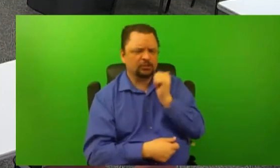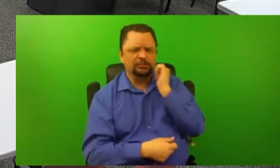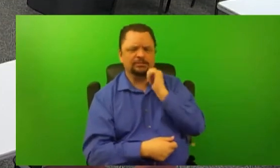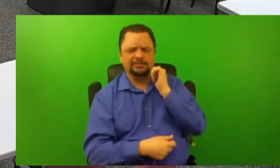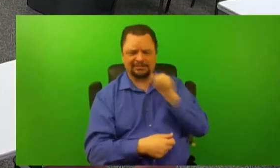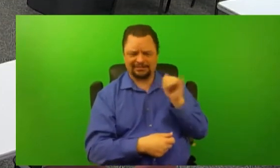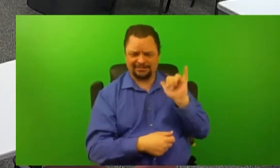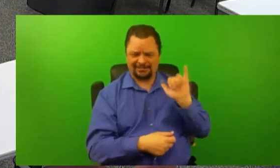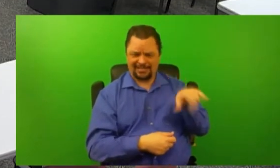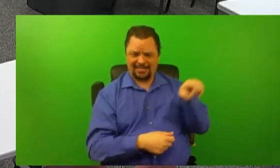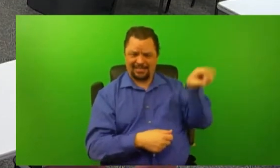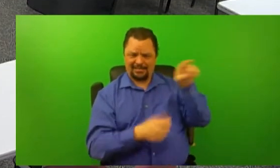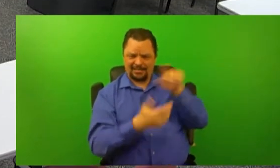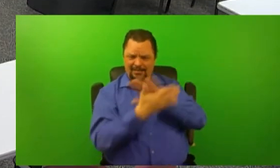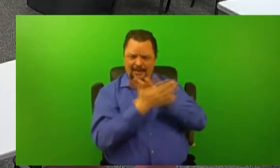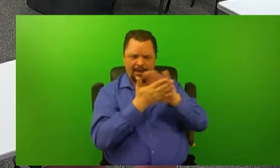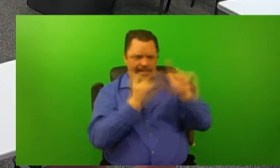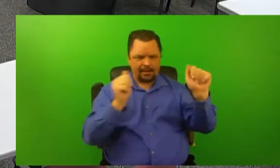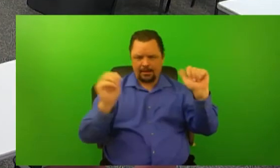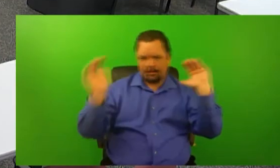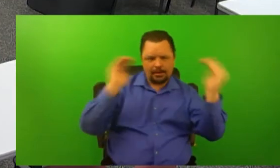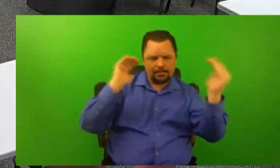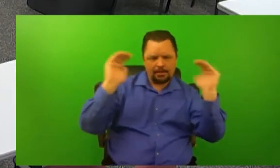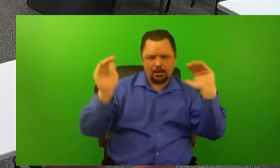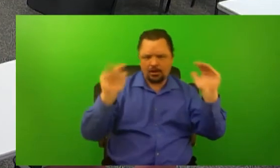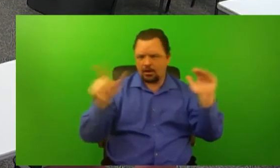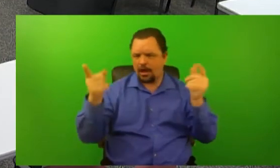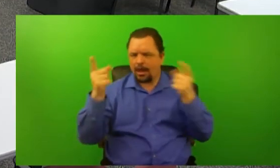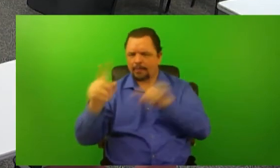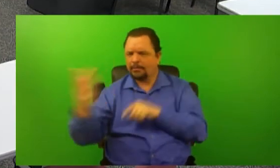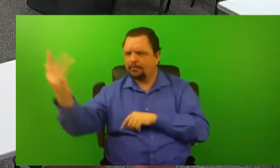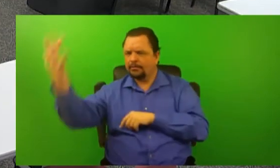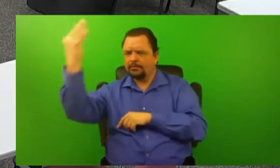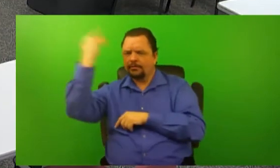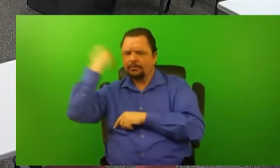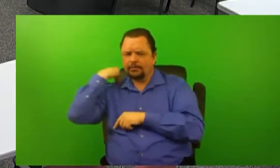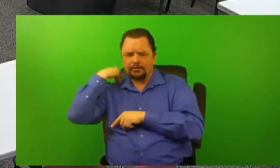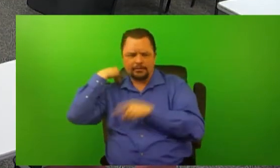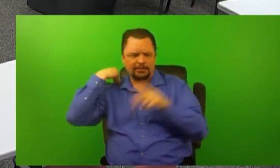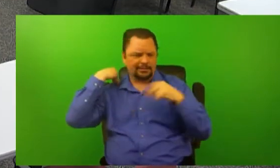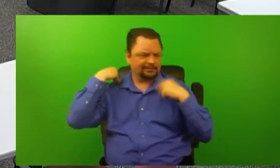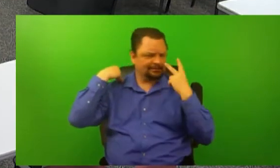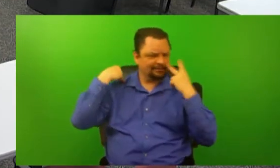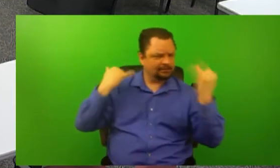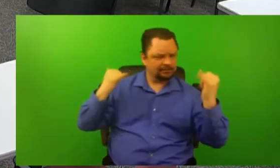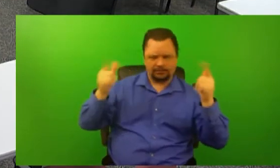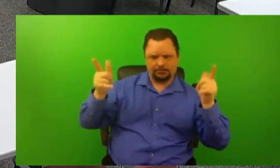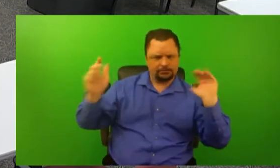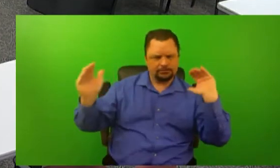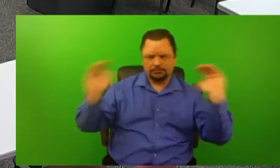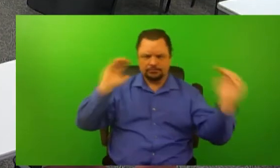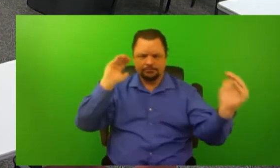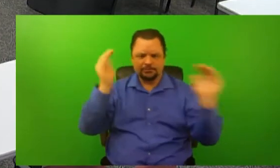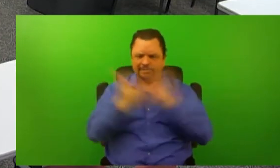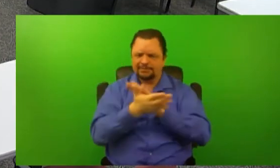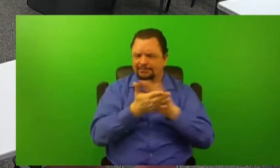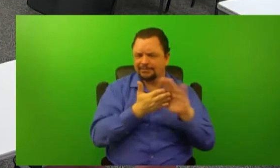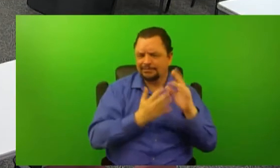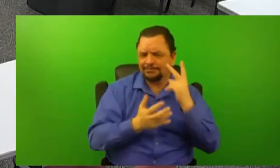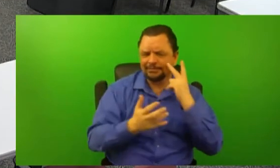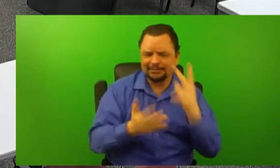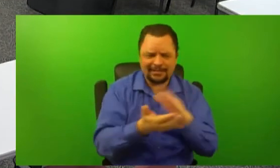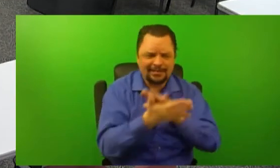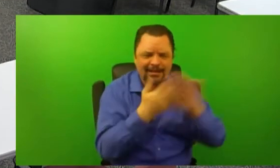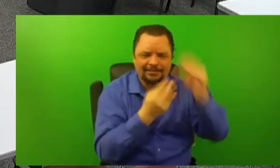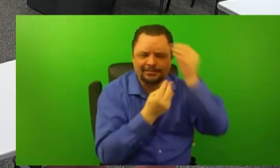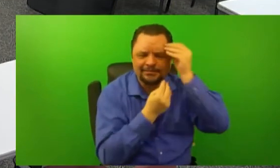compare what I saw previously to what I'm seeing today. Additional information is a good thing. Making it